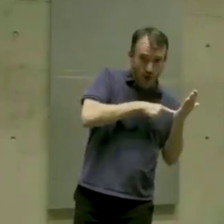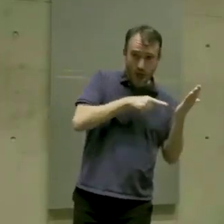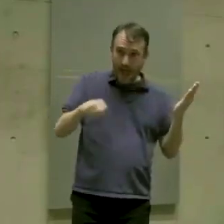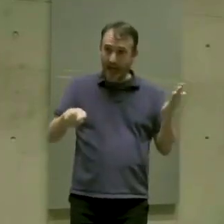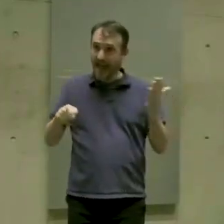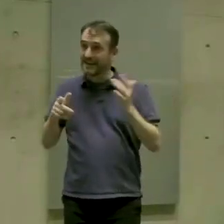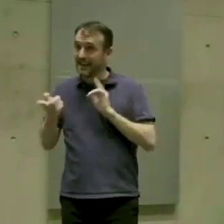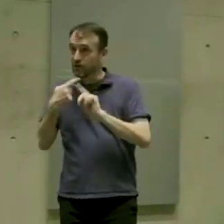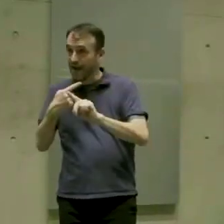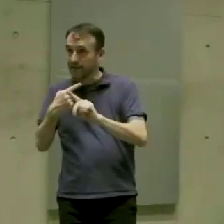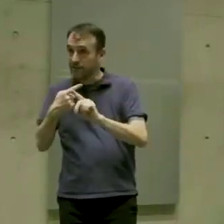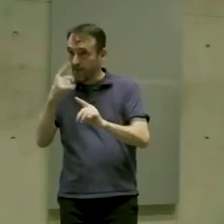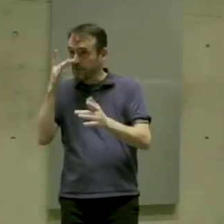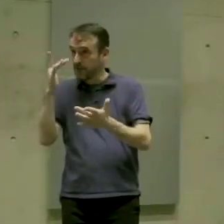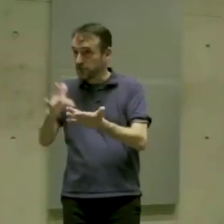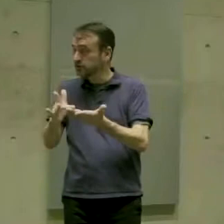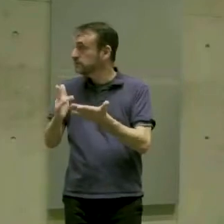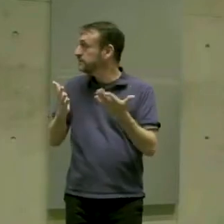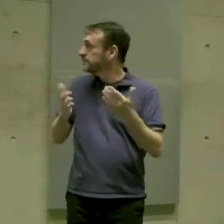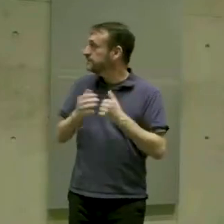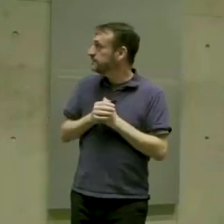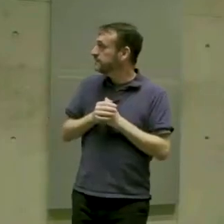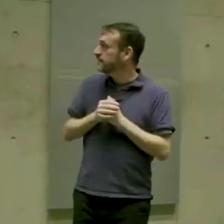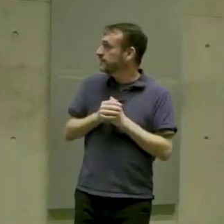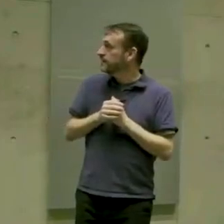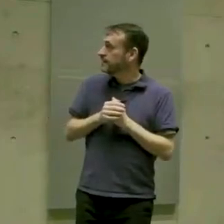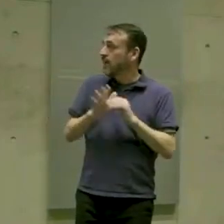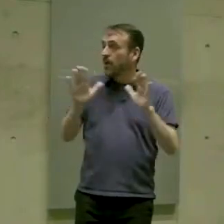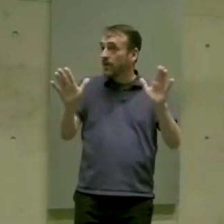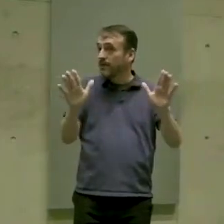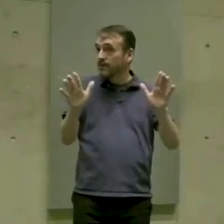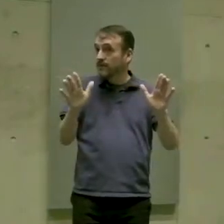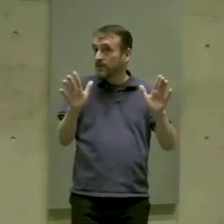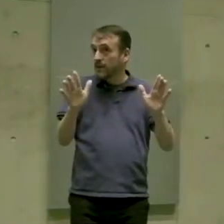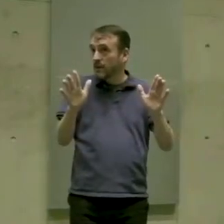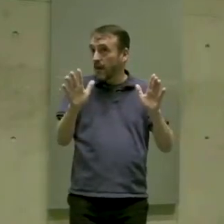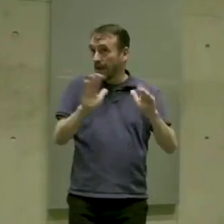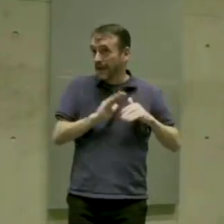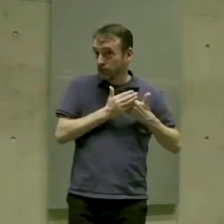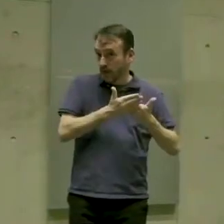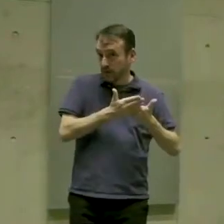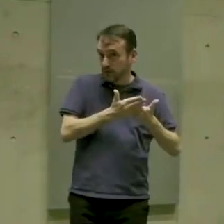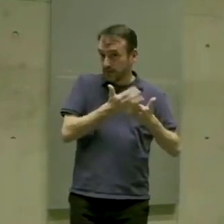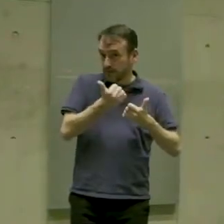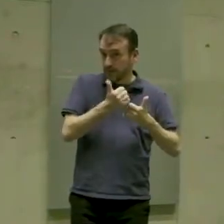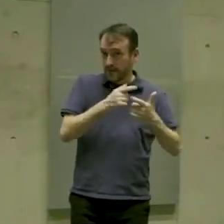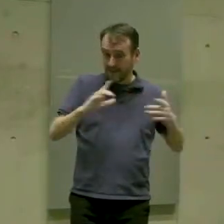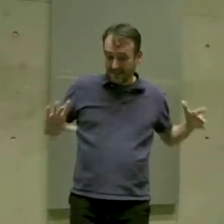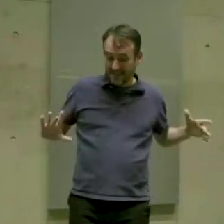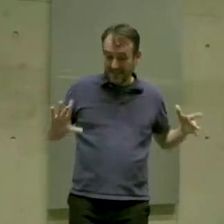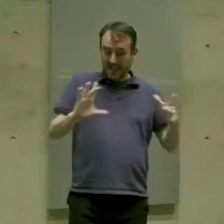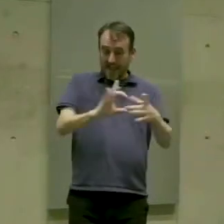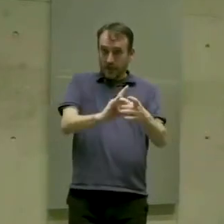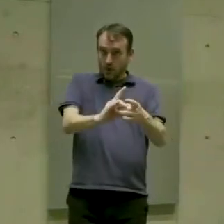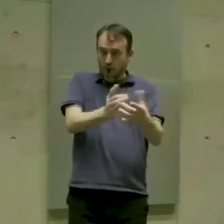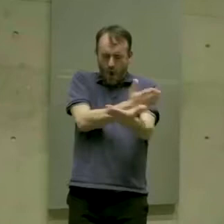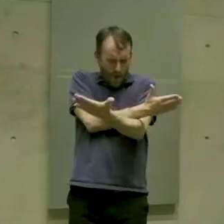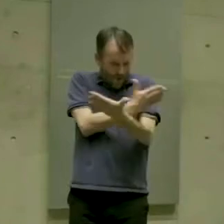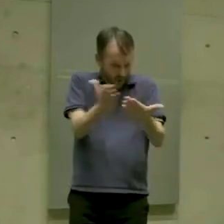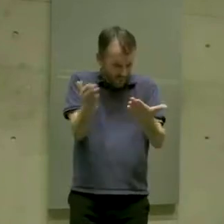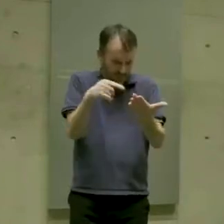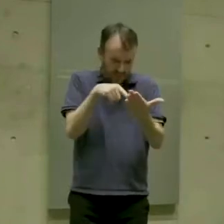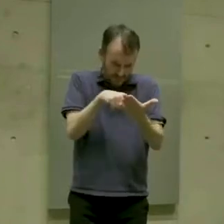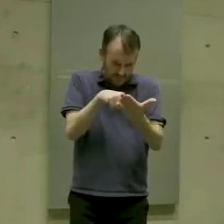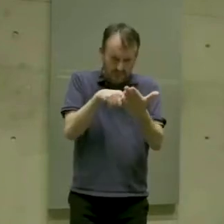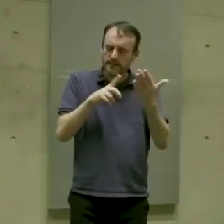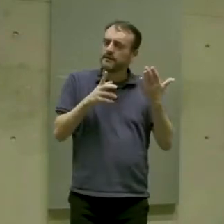very, very long introduction ends, so thanks for sticking with me, some of these connections are really quite obvious. There have been several